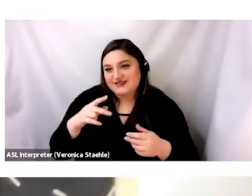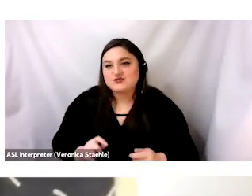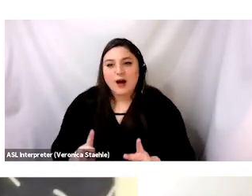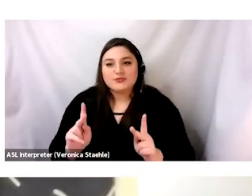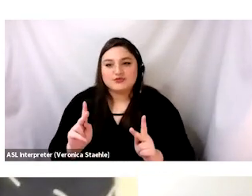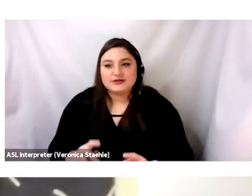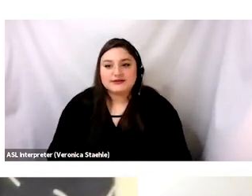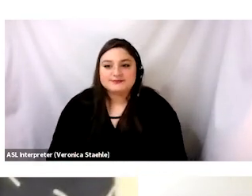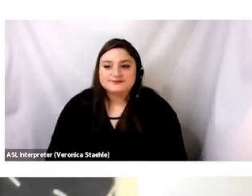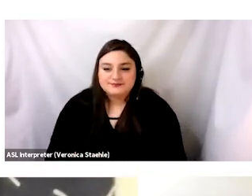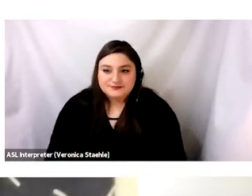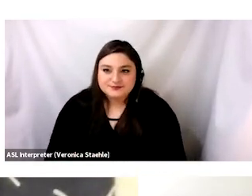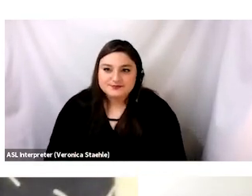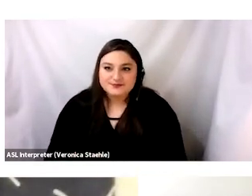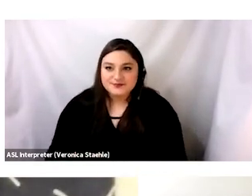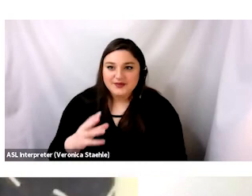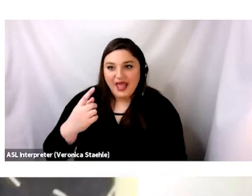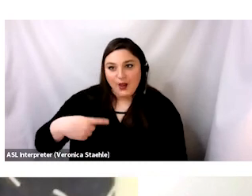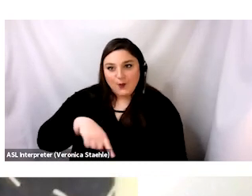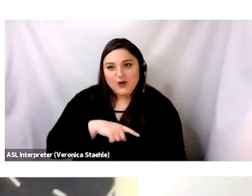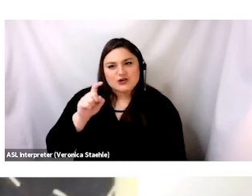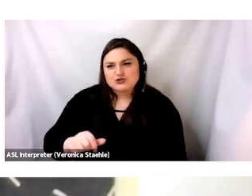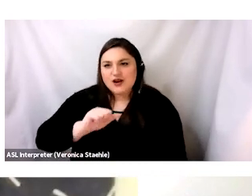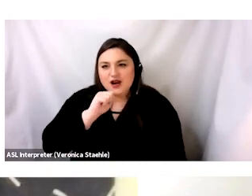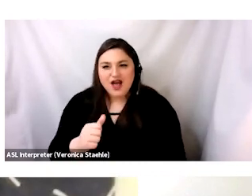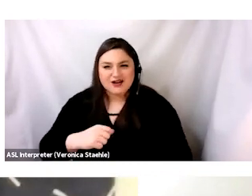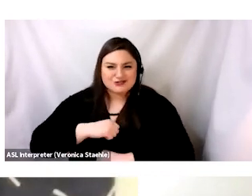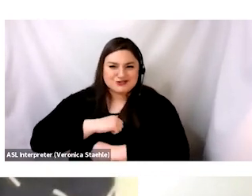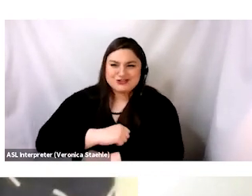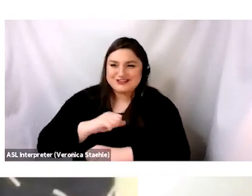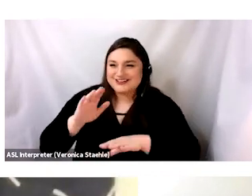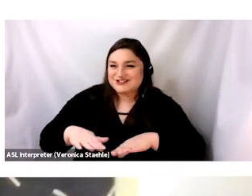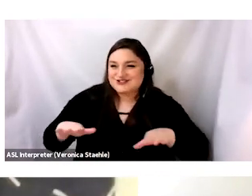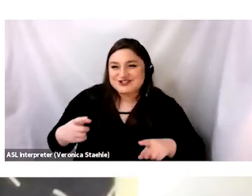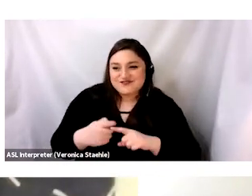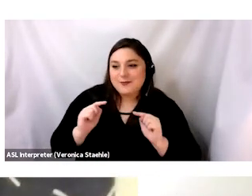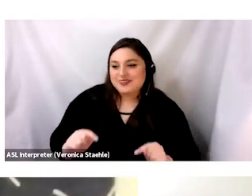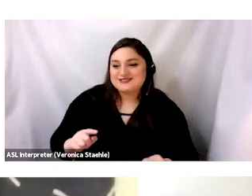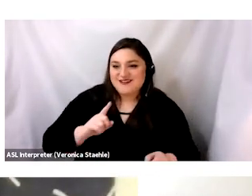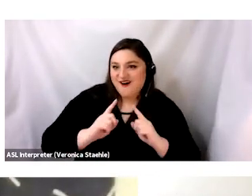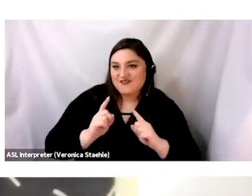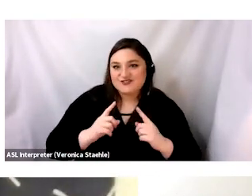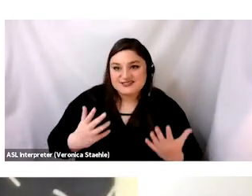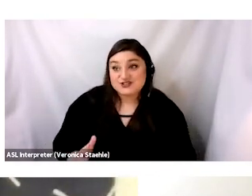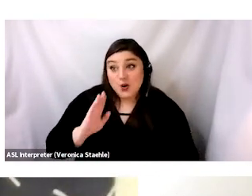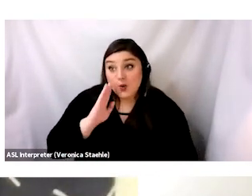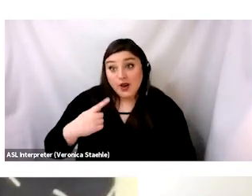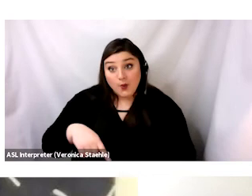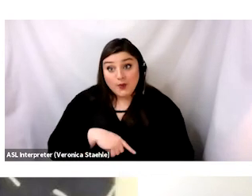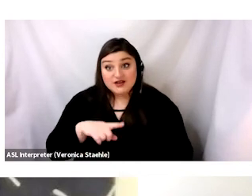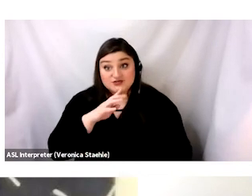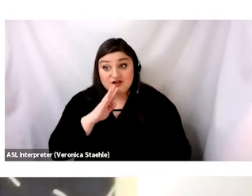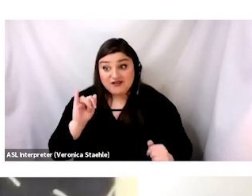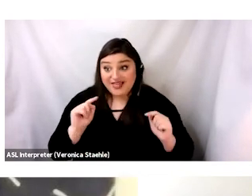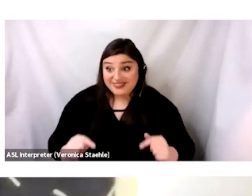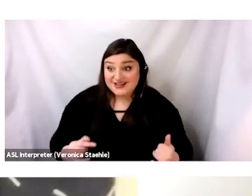opportunity, and that we shouldn't shield children from these conversations. Are we going to talk the same way that we've been talking to